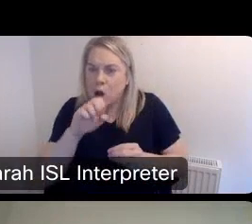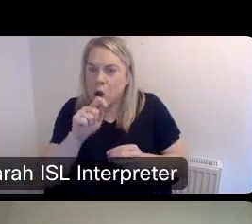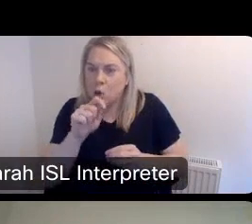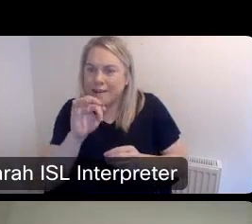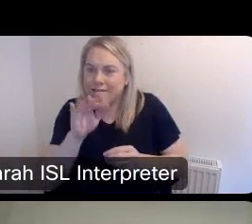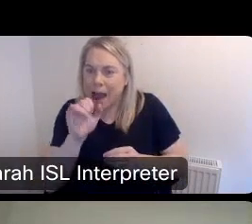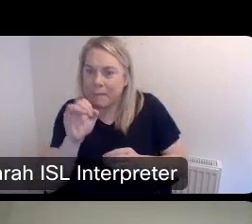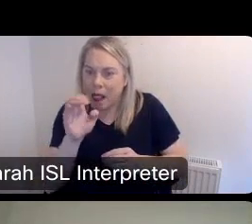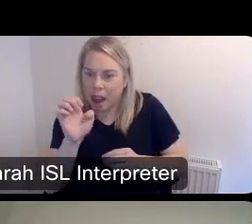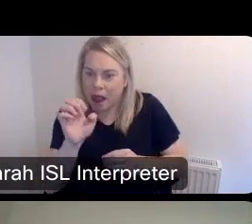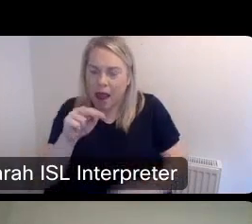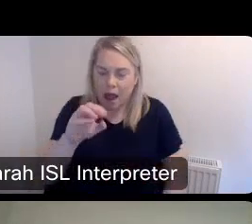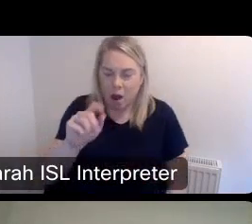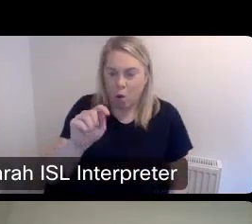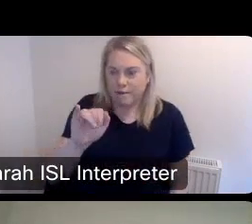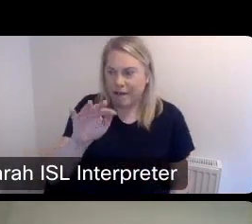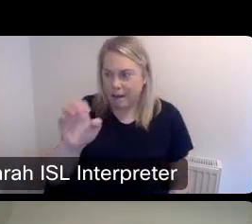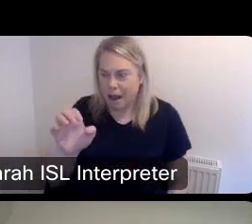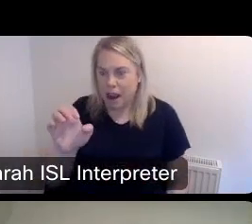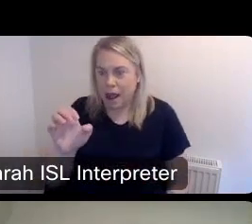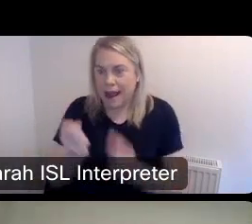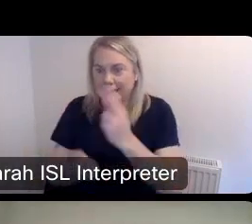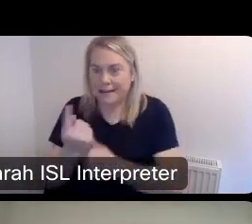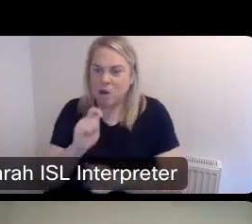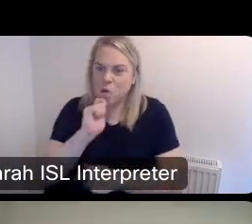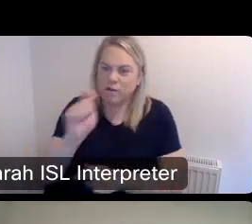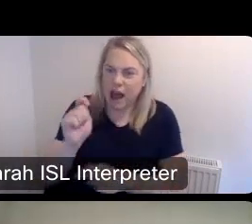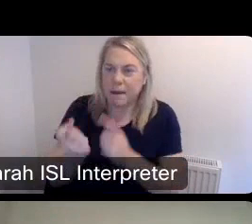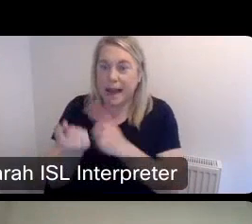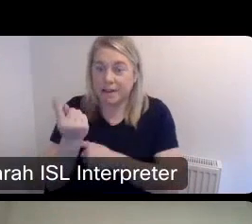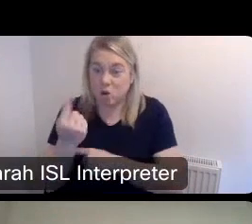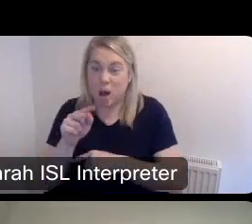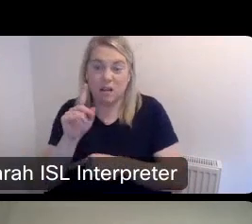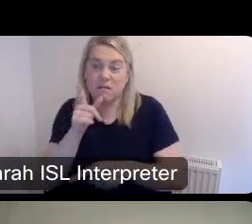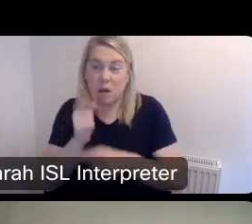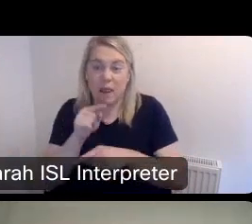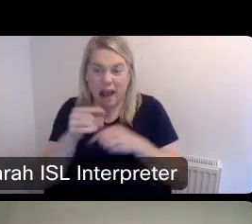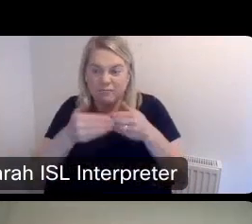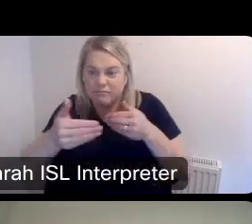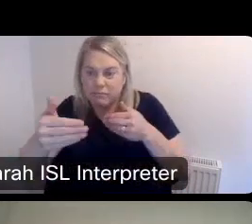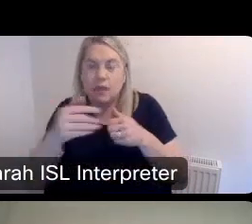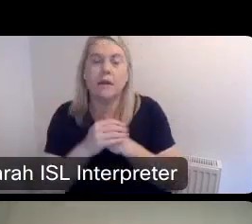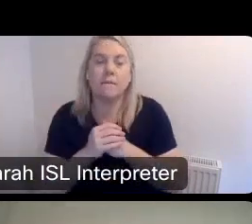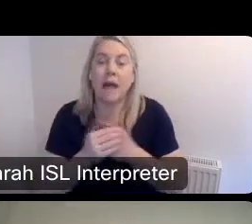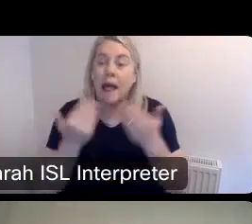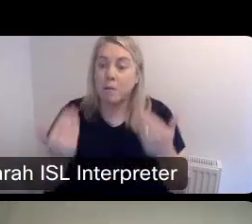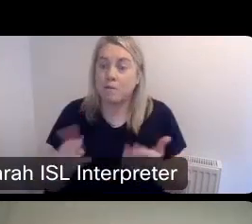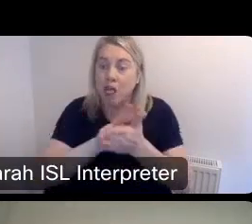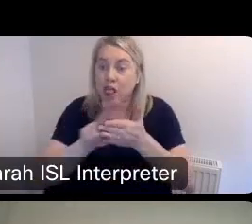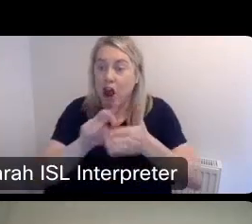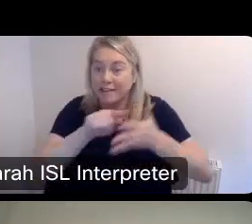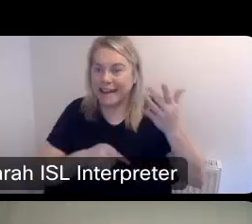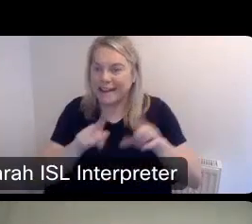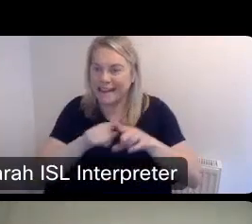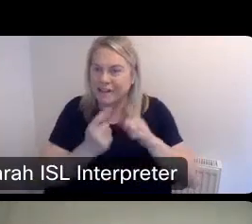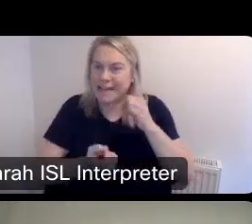this is new language that you will be hearing over the next little while. There are currently 13 different